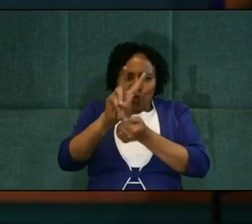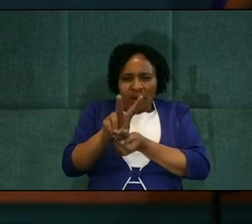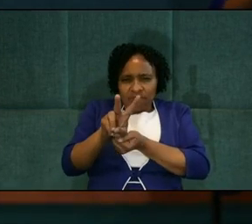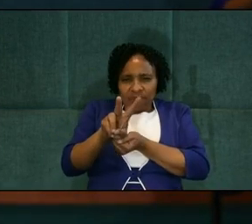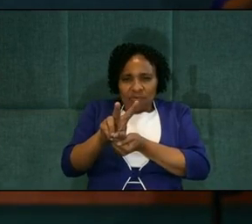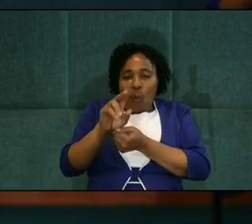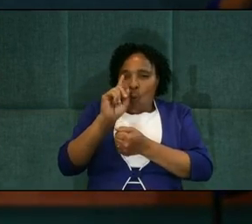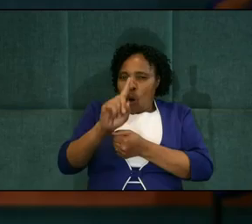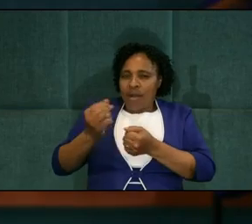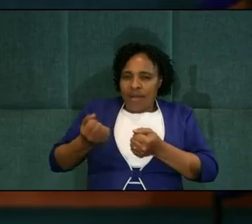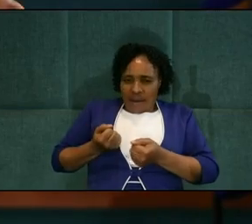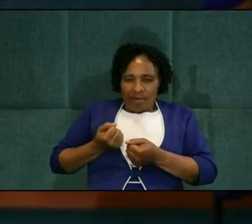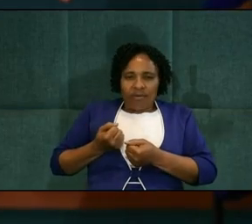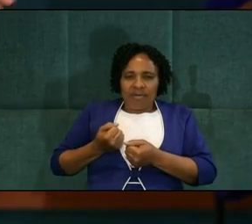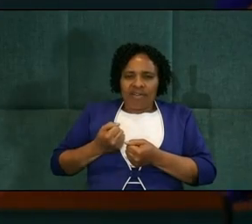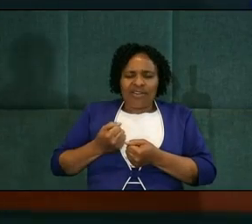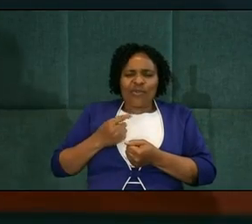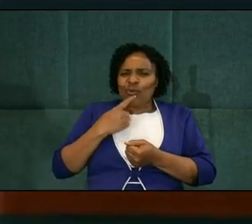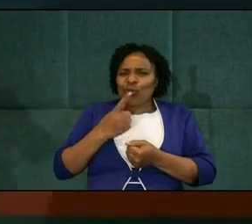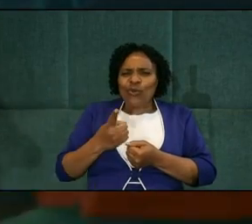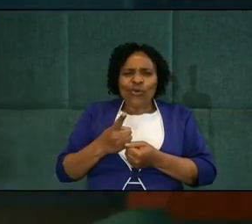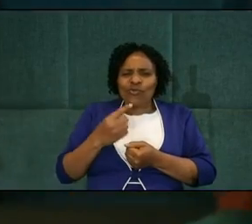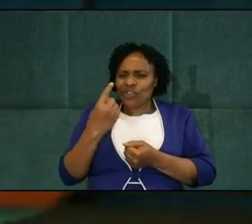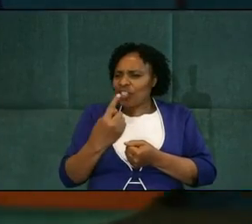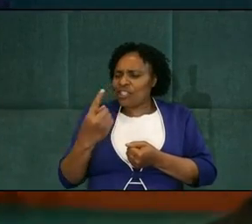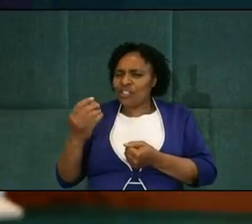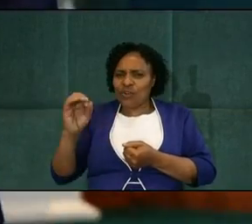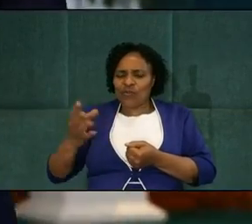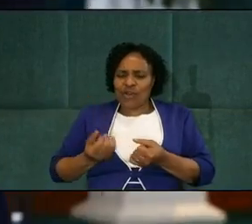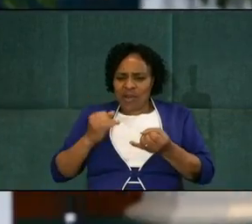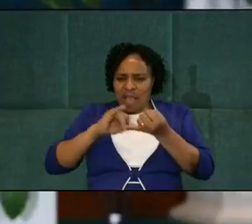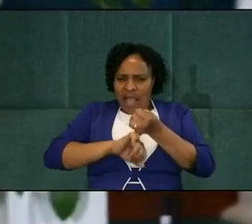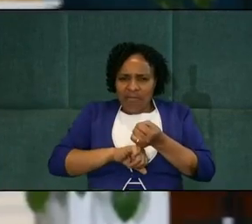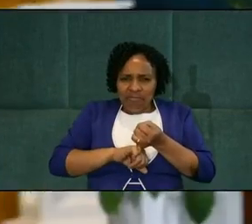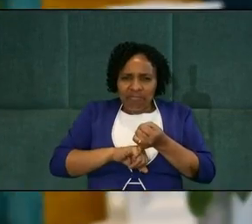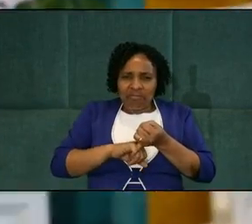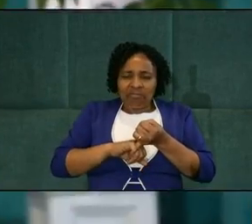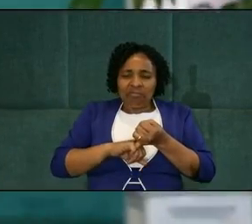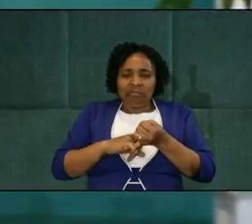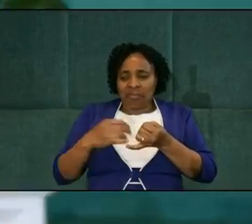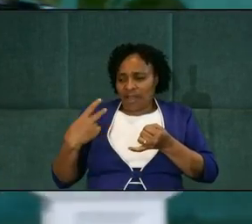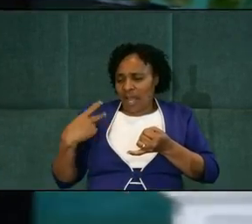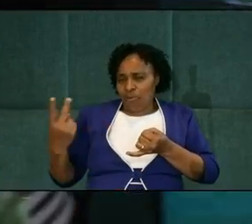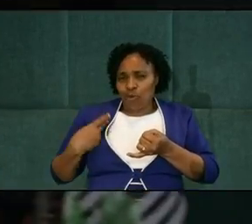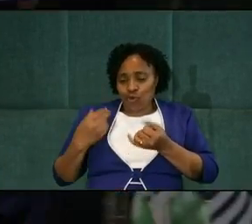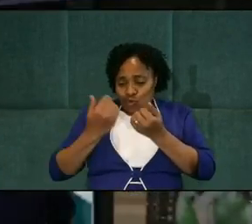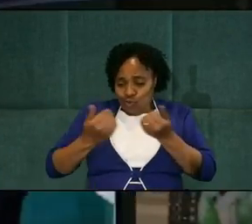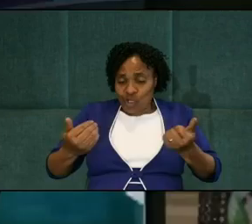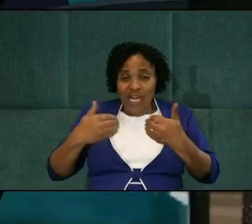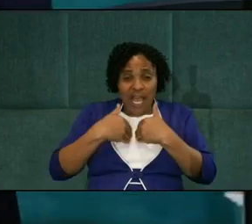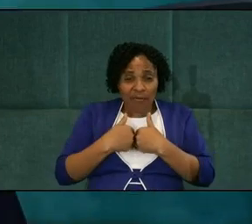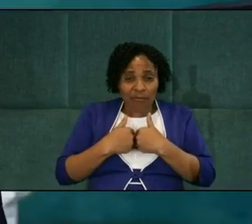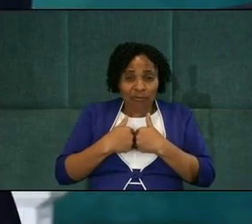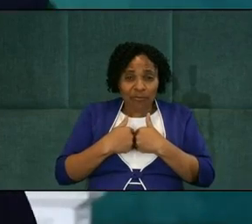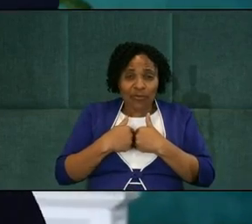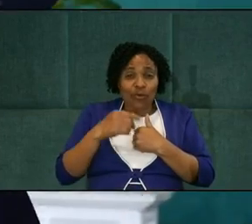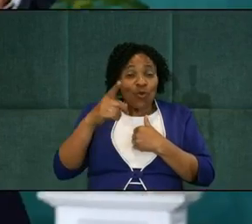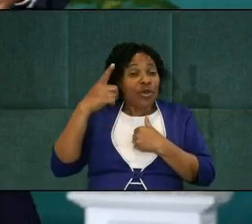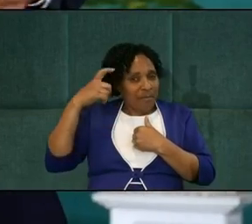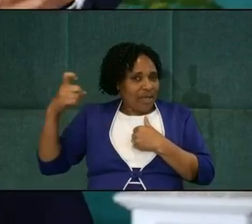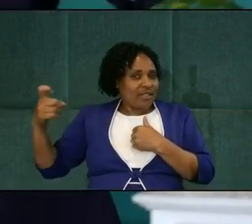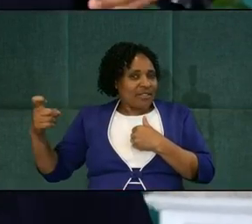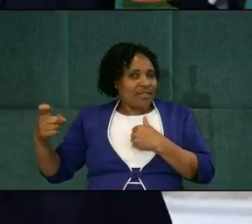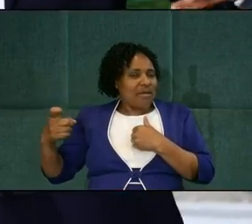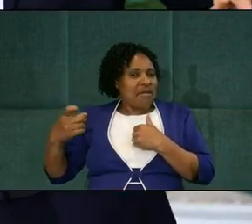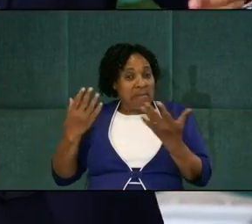girl. So if each of these married couples have children, I think, can you imagine?